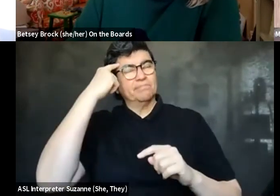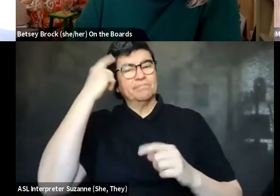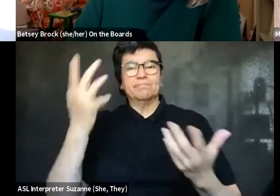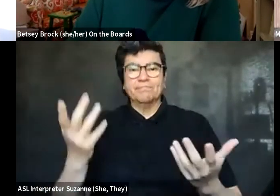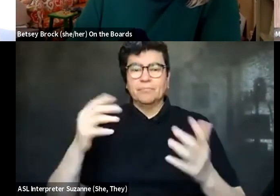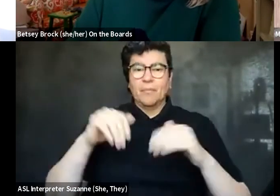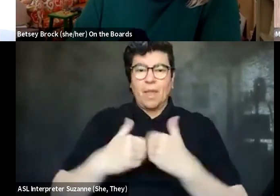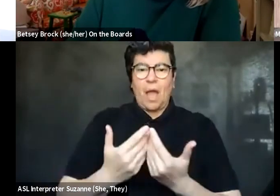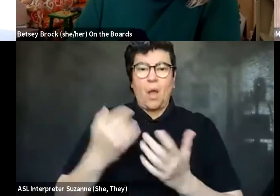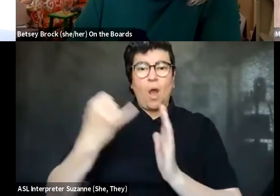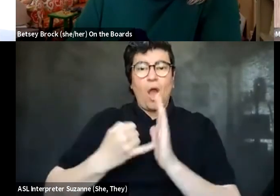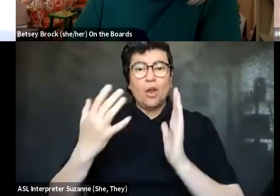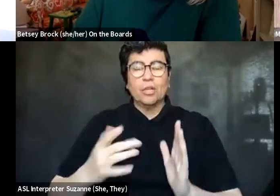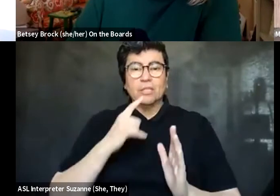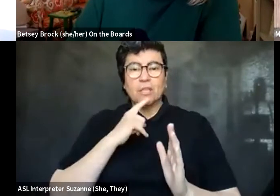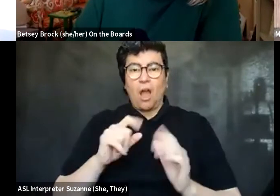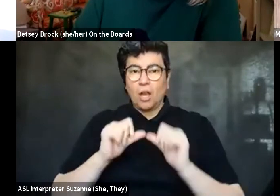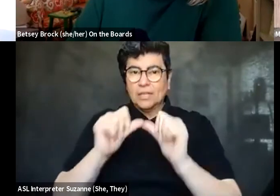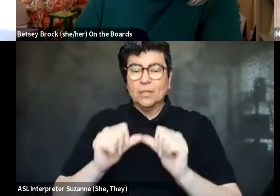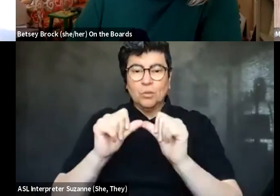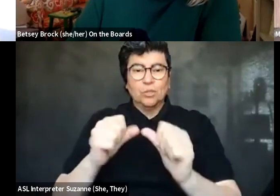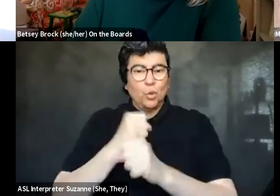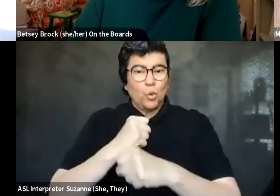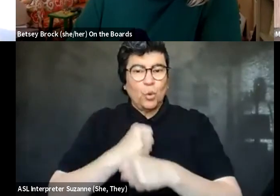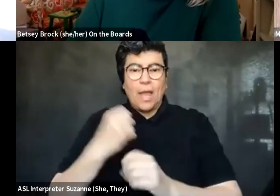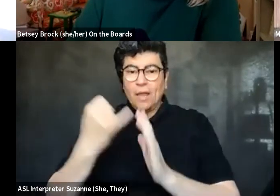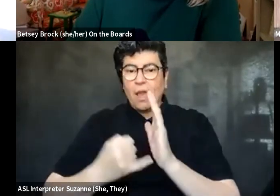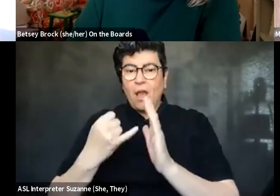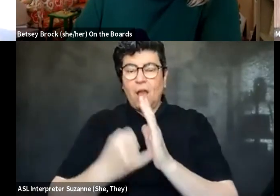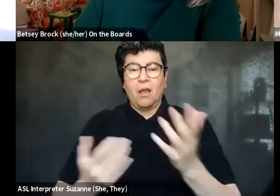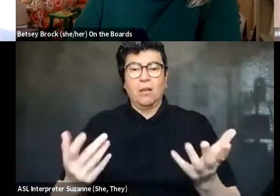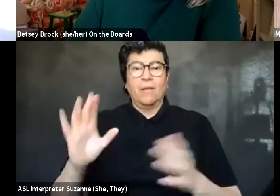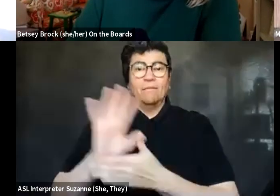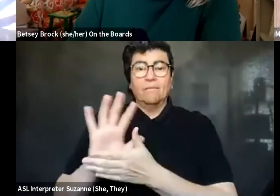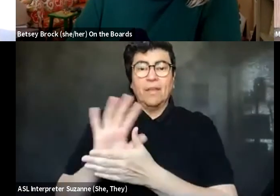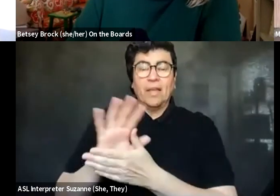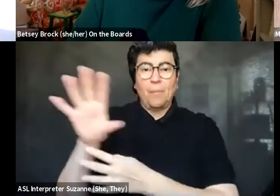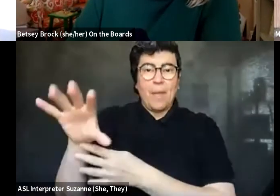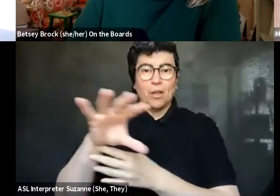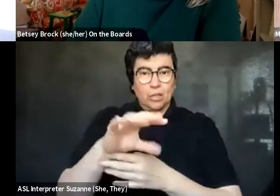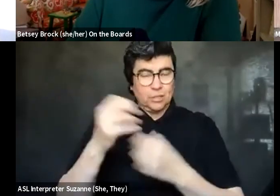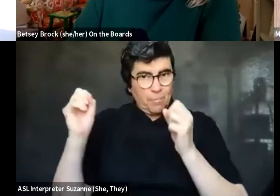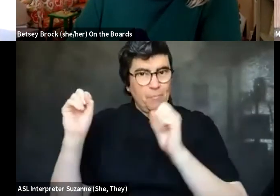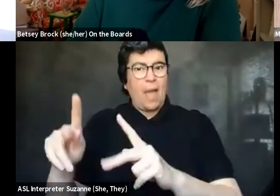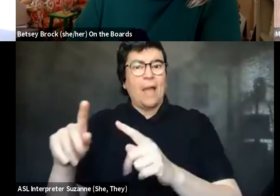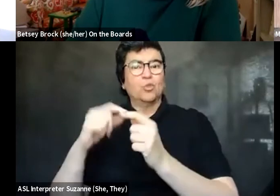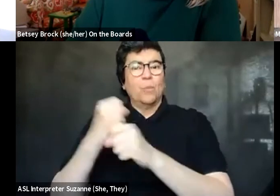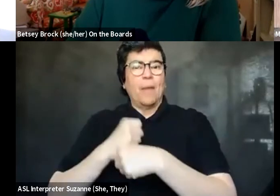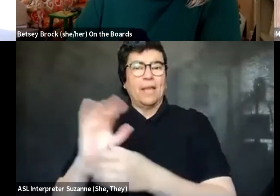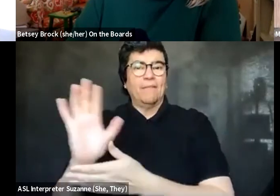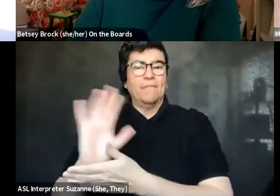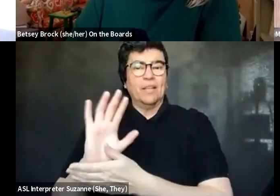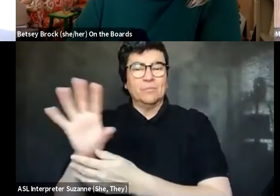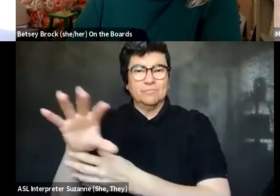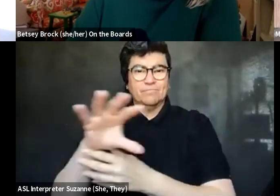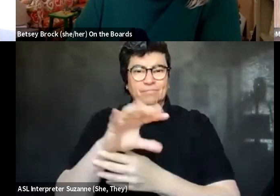how artists are continuing to create art and filmmakers are back on track and making films.